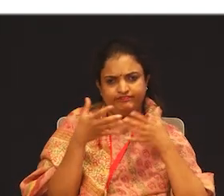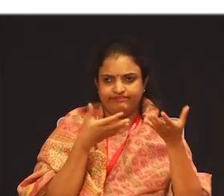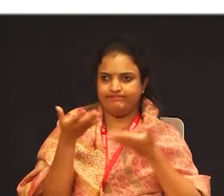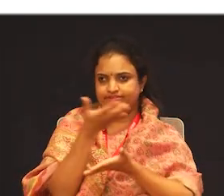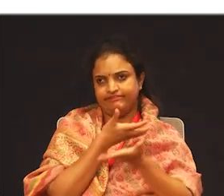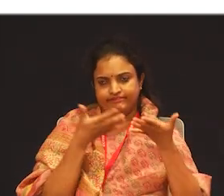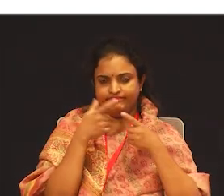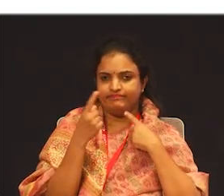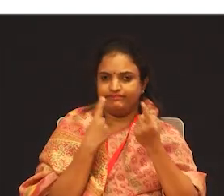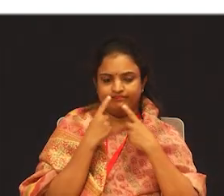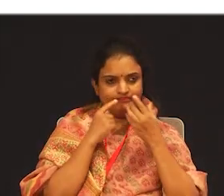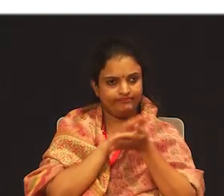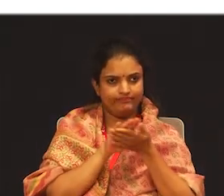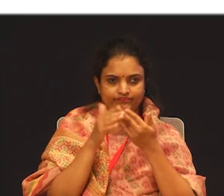far,